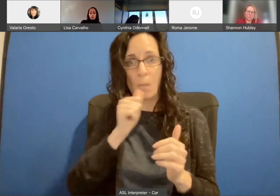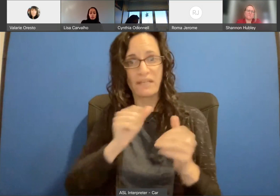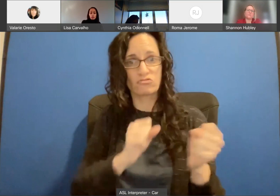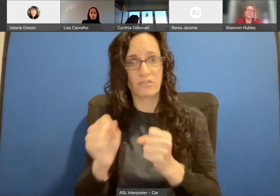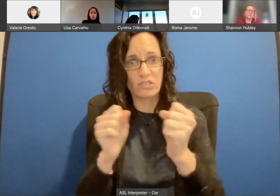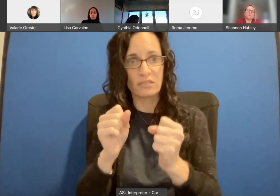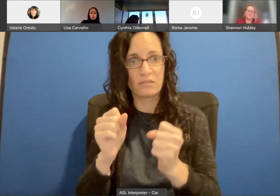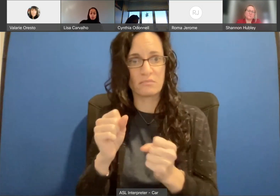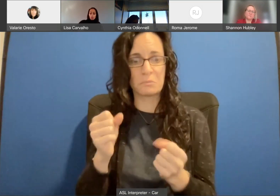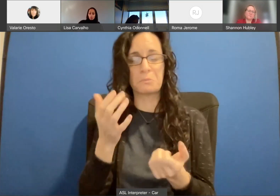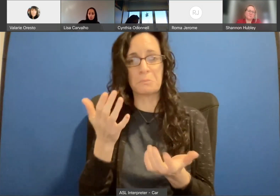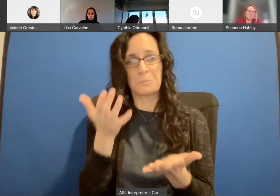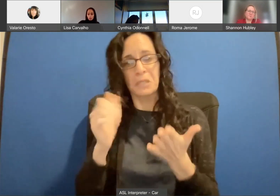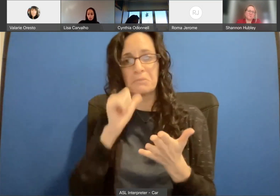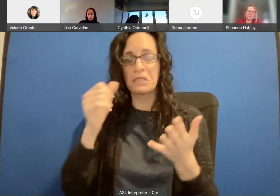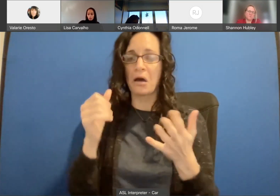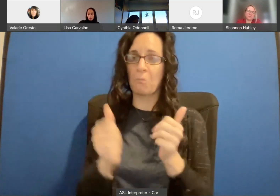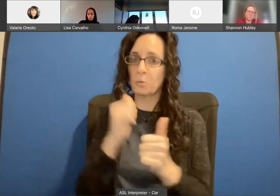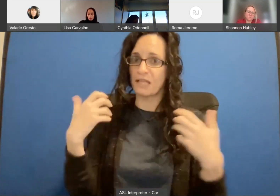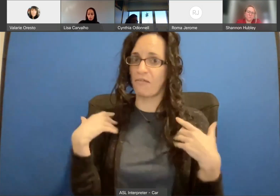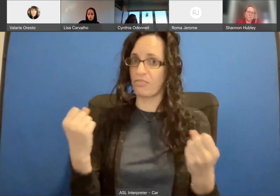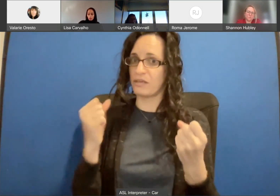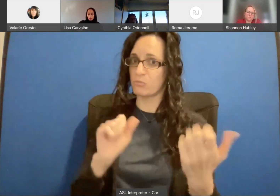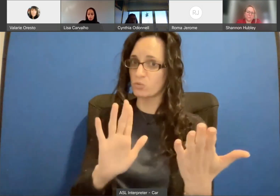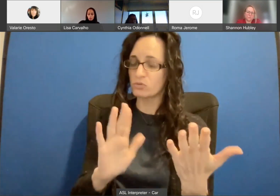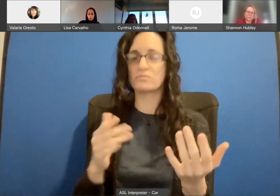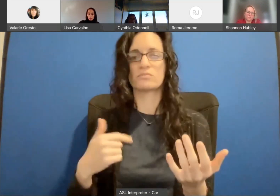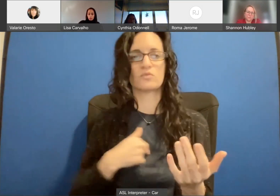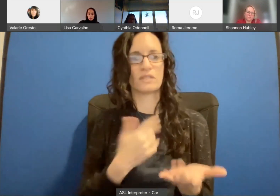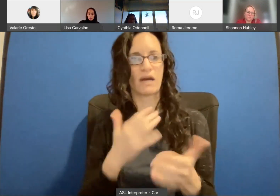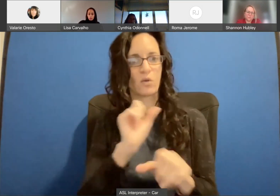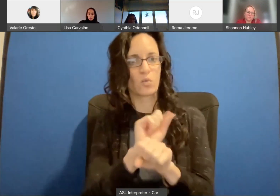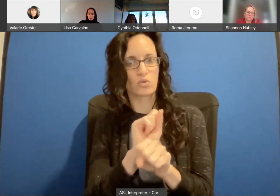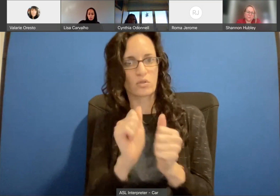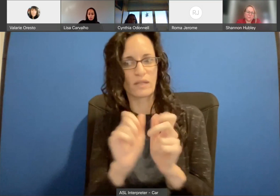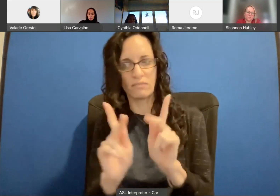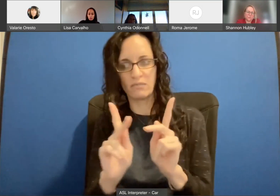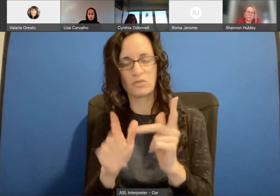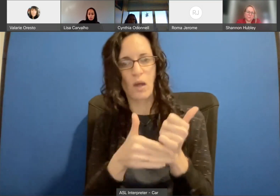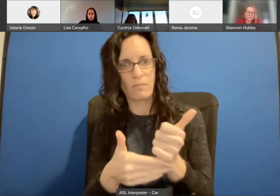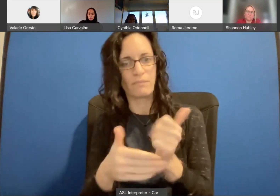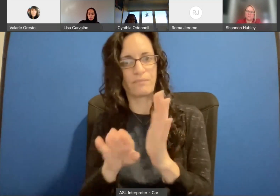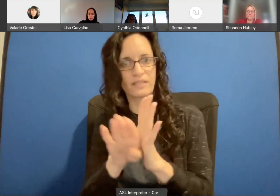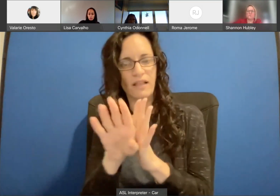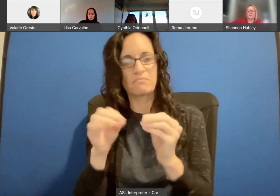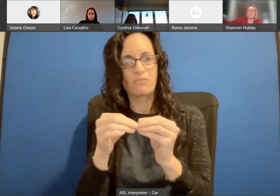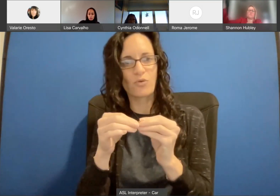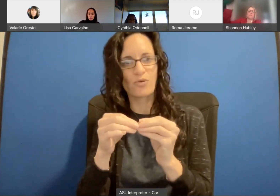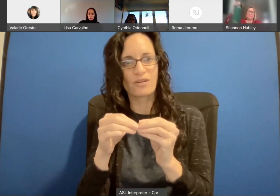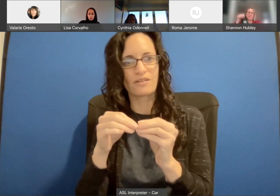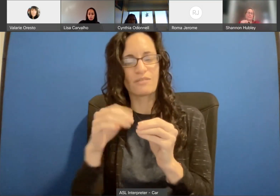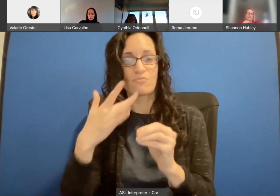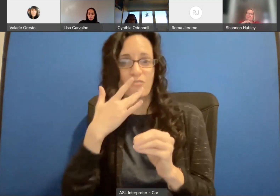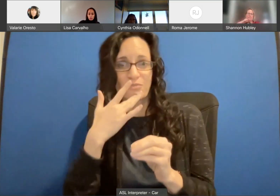might call it not the healthiest coping strategy. We might work with people to try to develop more preferable coping